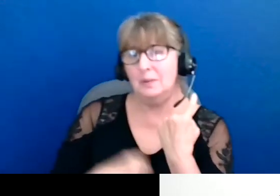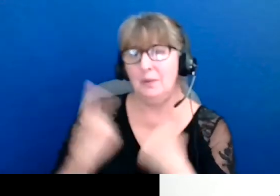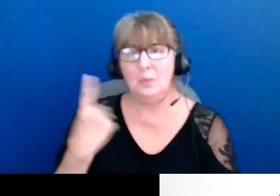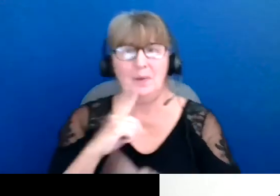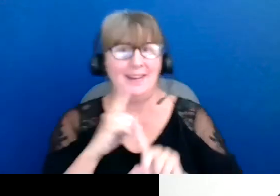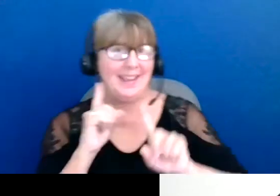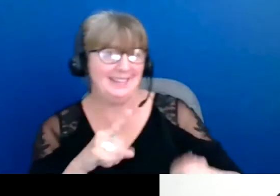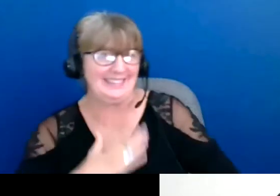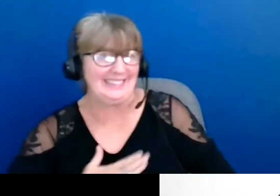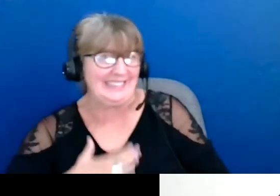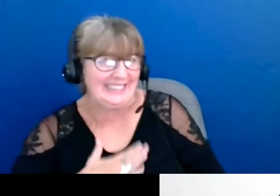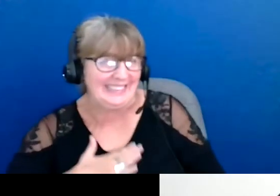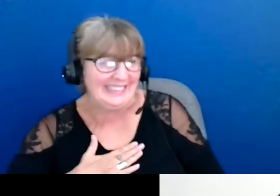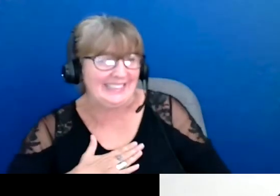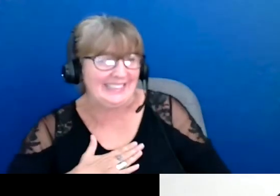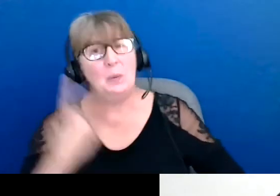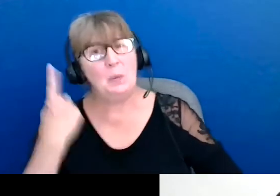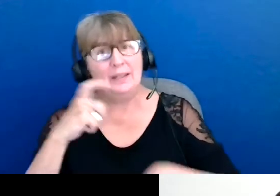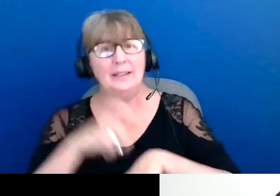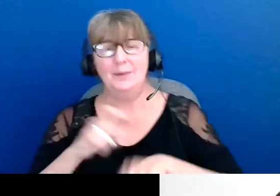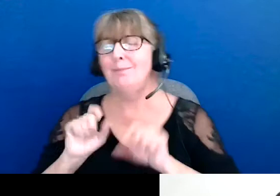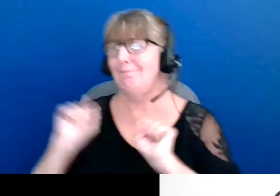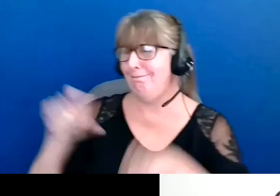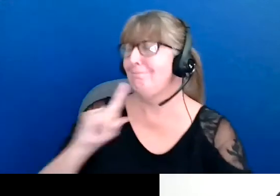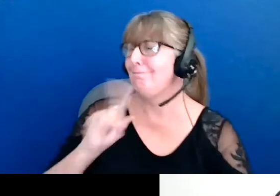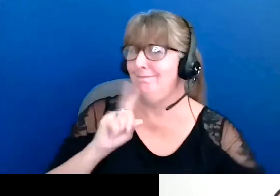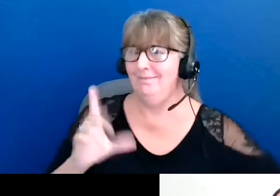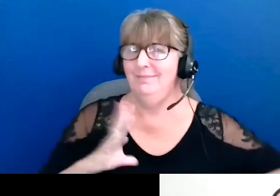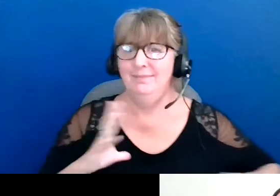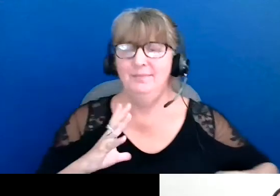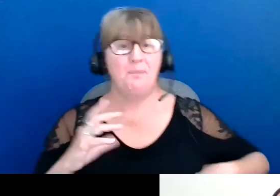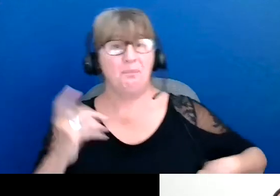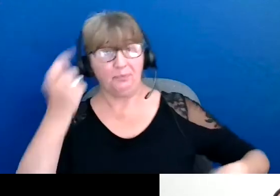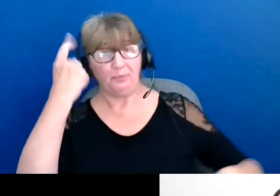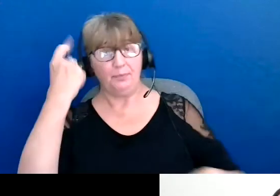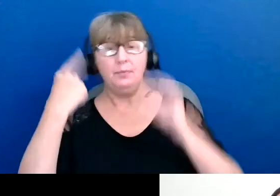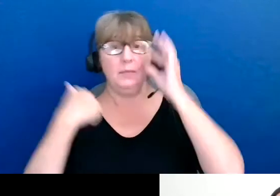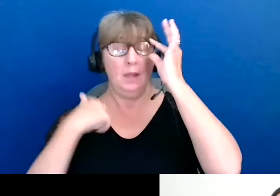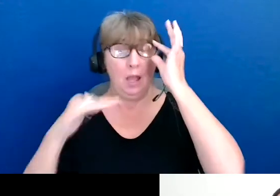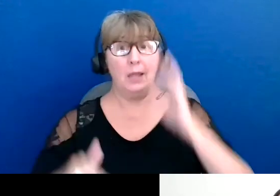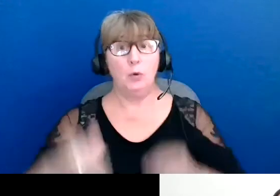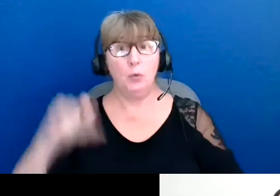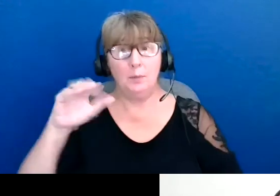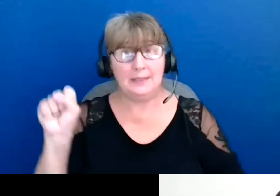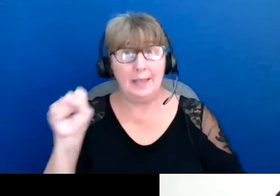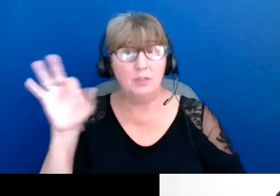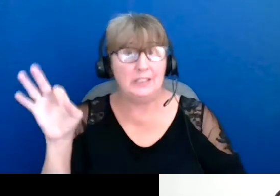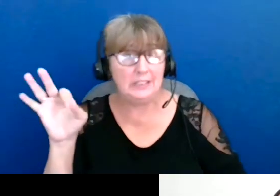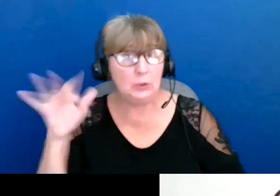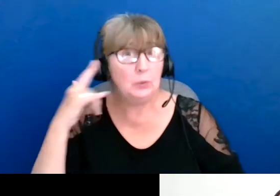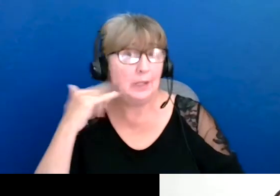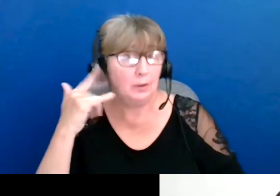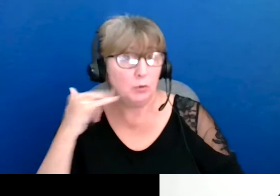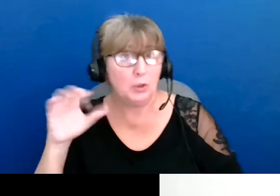one at a time. So the first question, I grew up in the San Francisco Bay Area, in Oakland